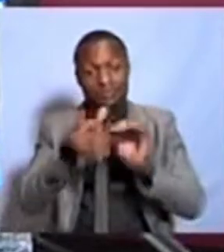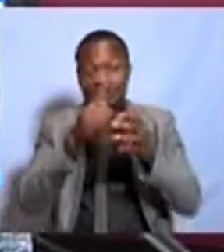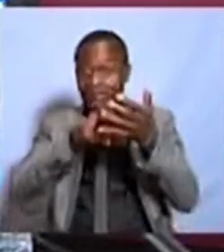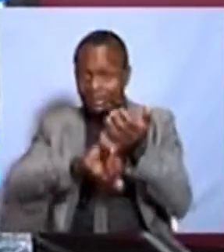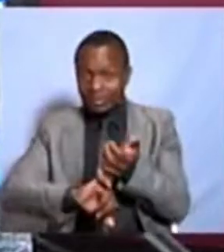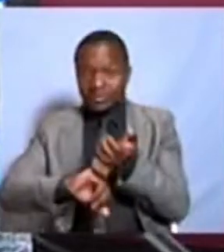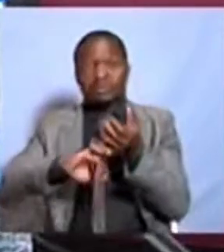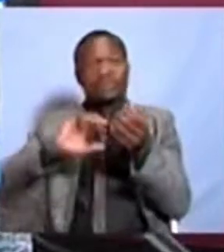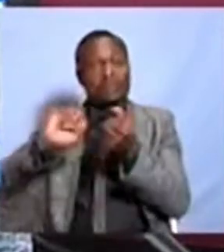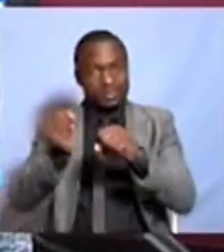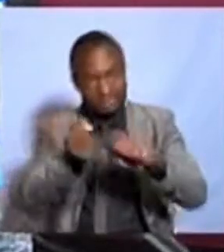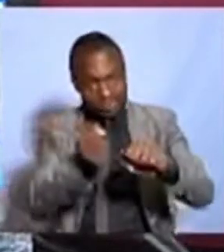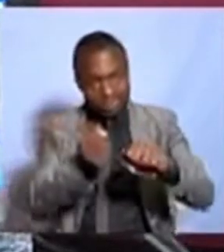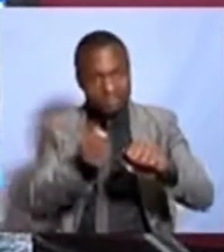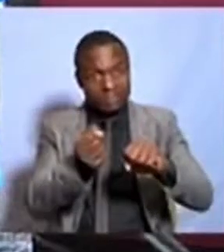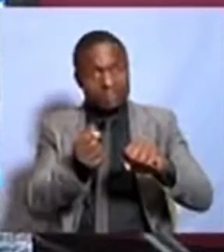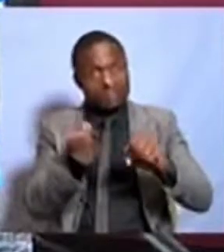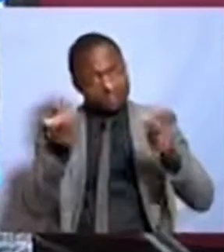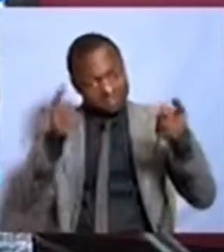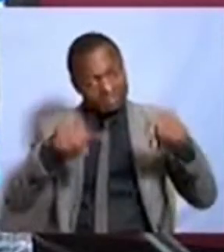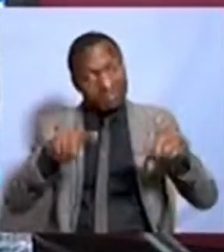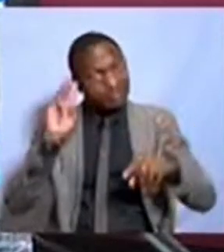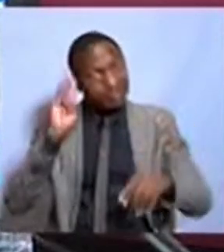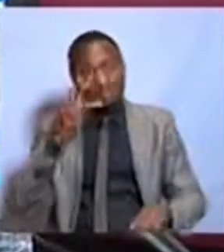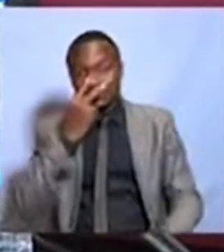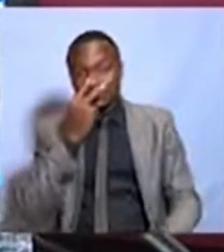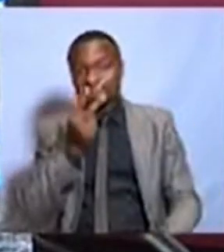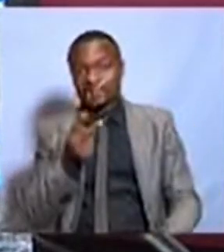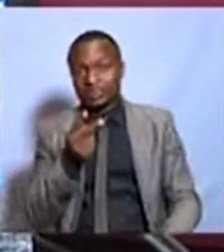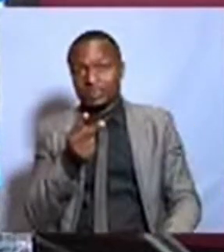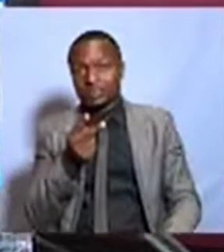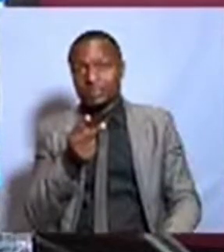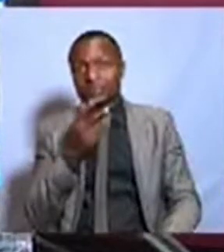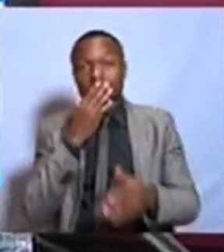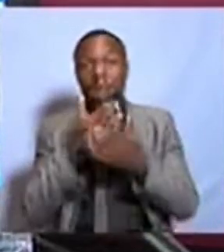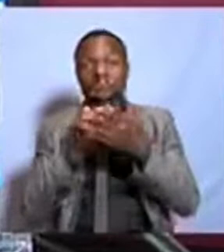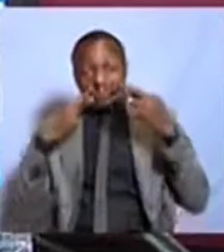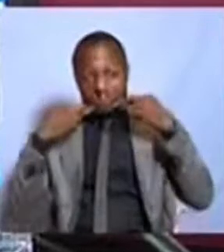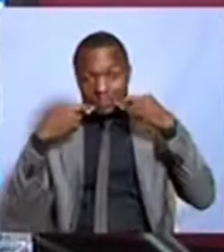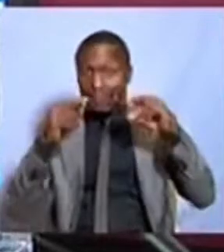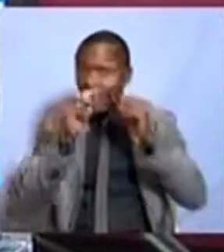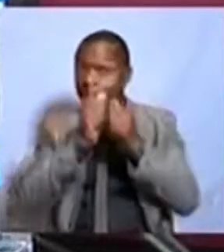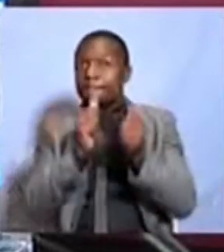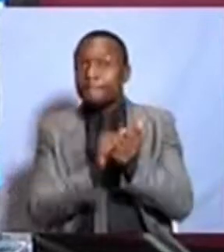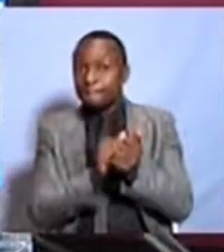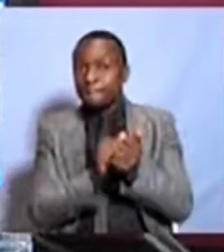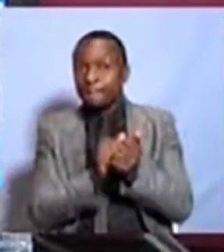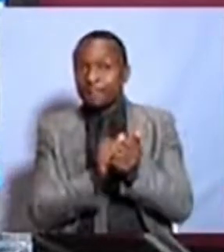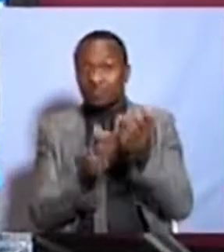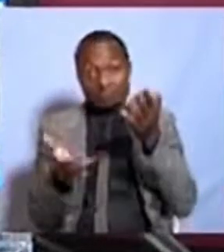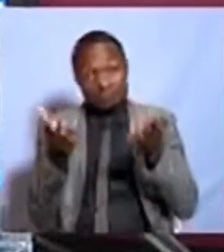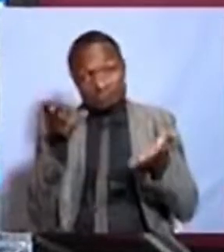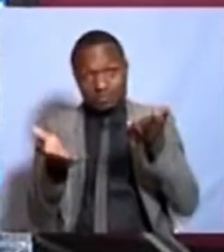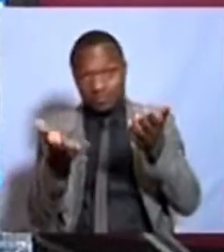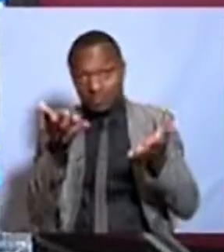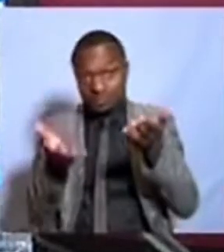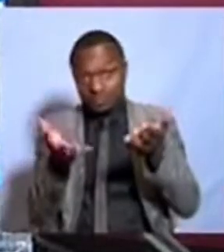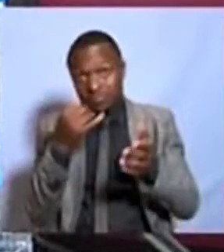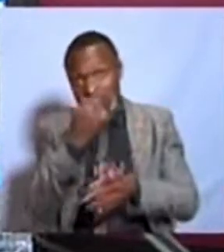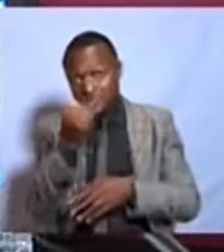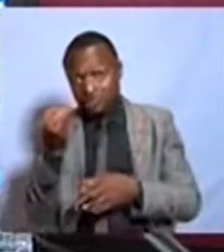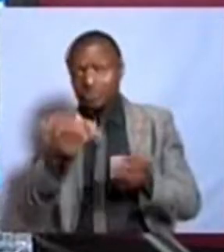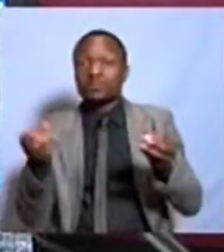protection sector. That's when we'll be able to see intended results. In terms of maybe I should still add on